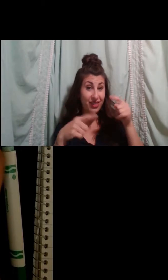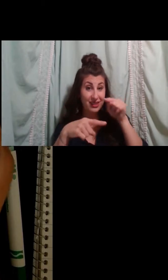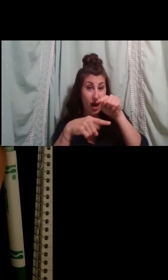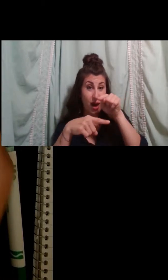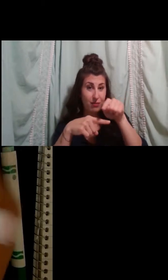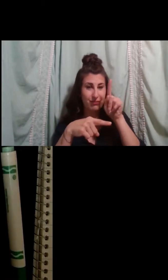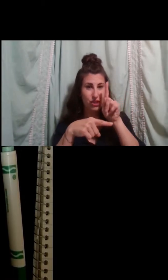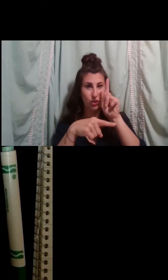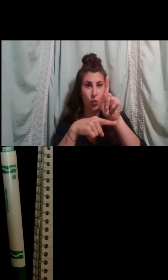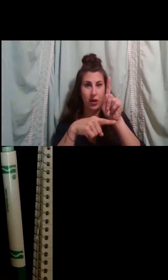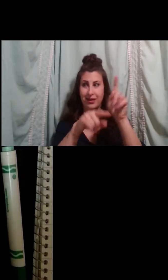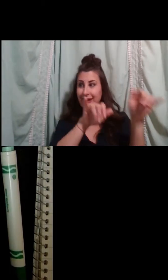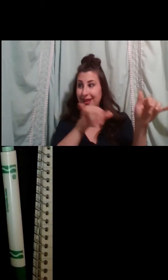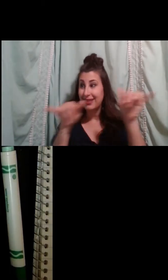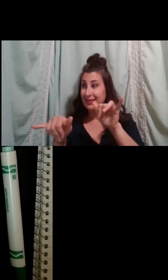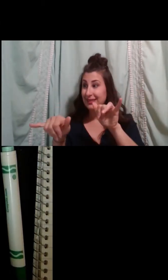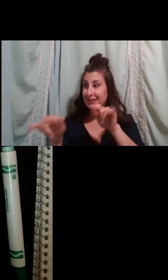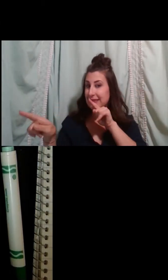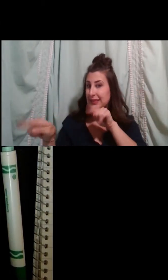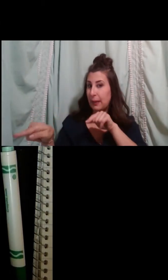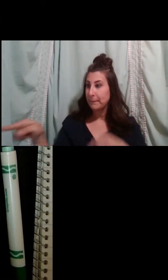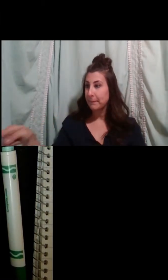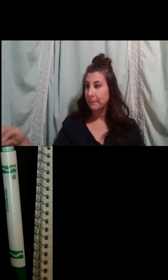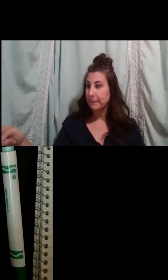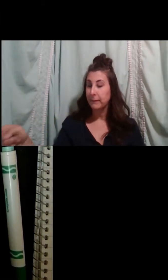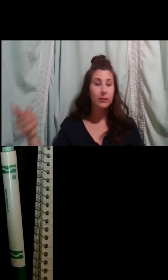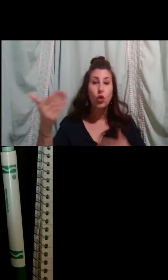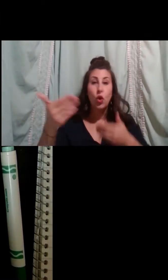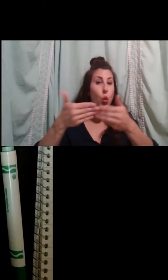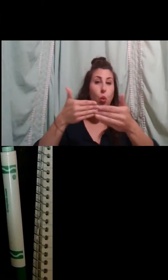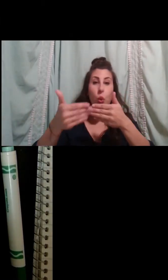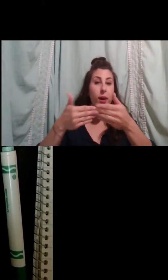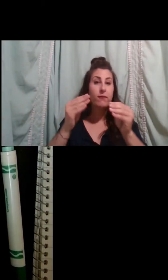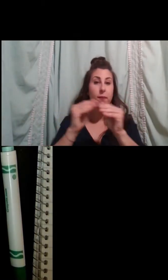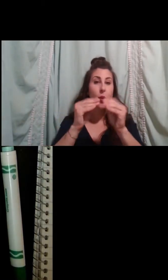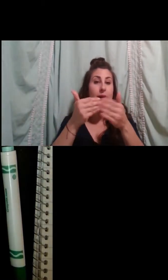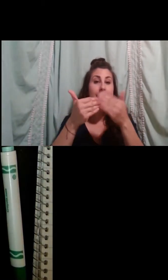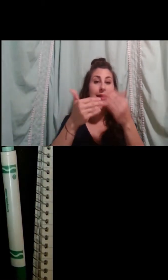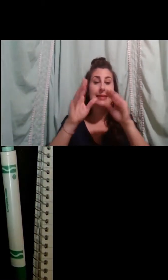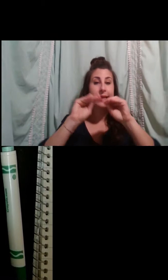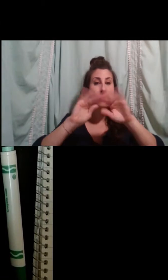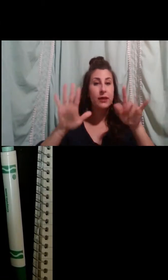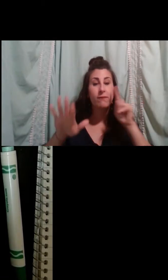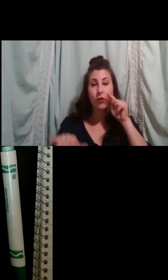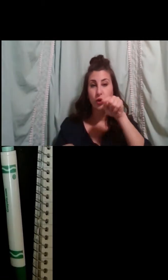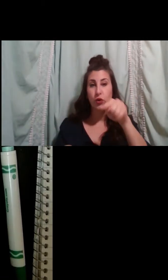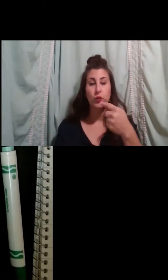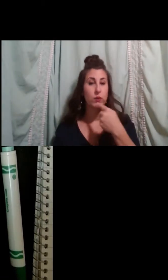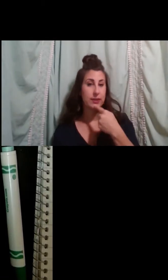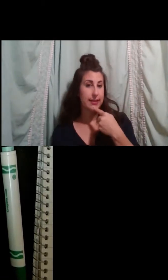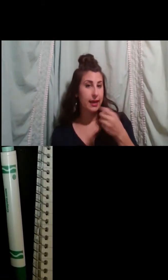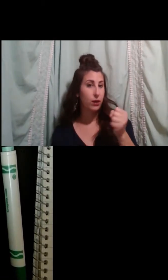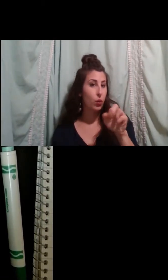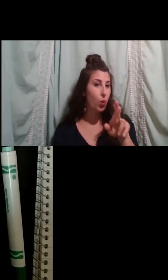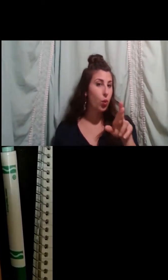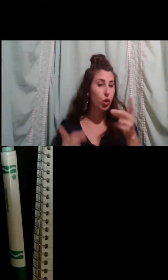put a 1. I have the same exact answer. So whichever one is easiest for you to say or do,